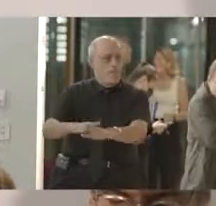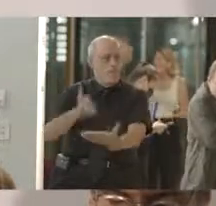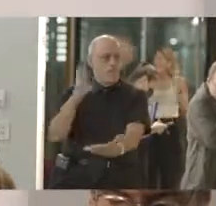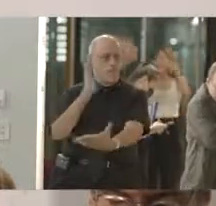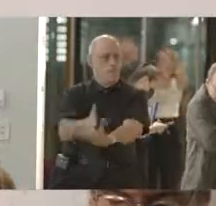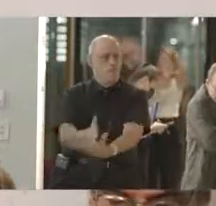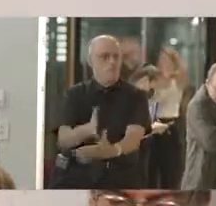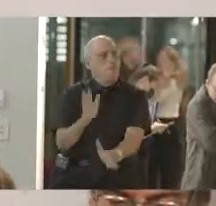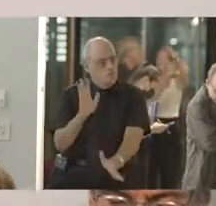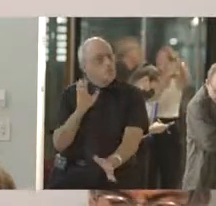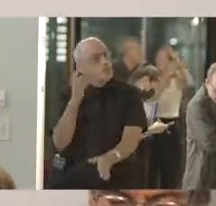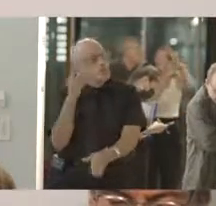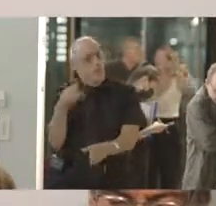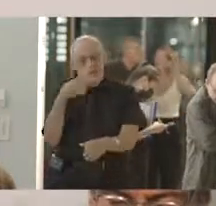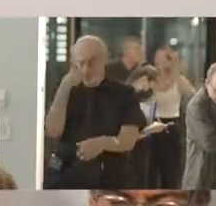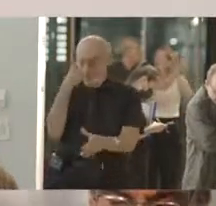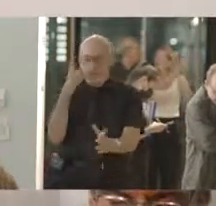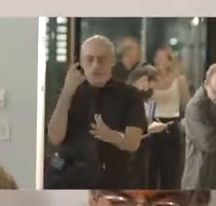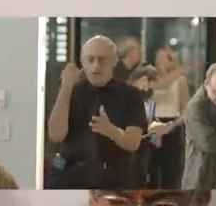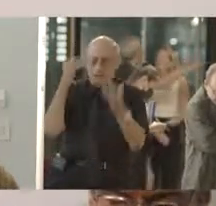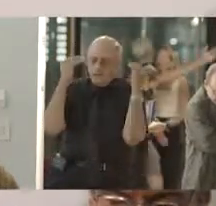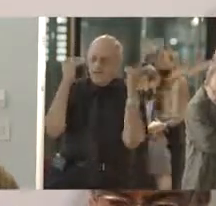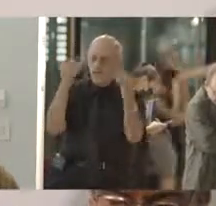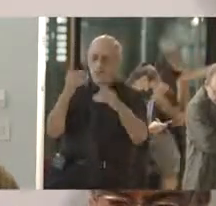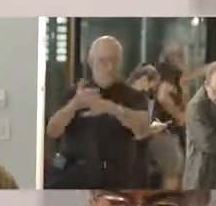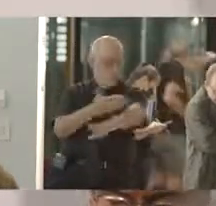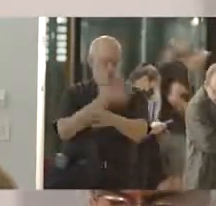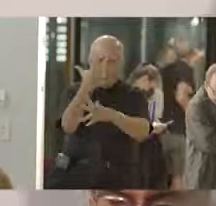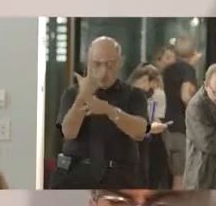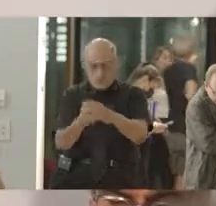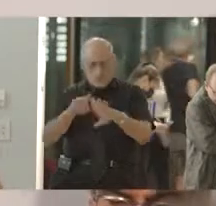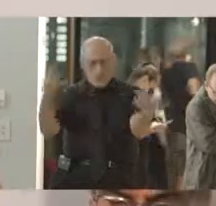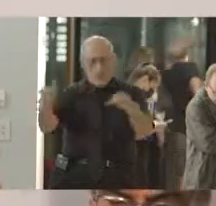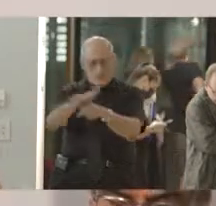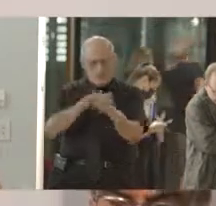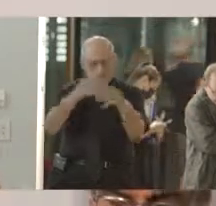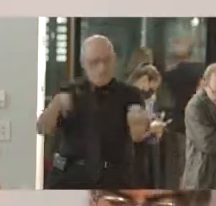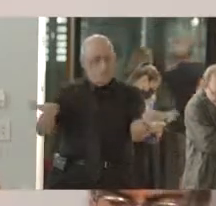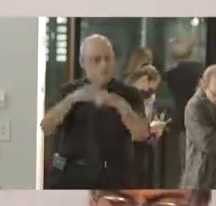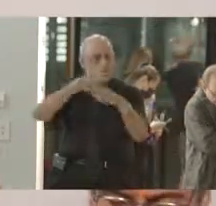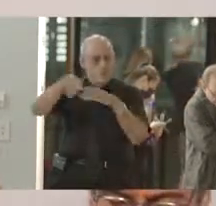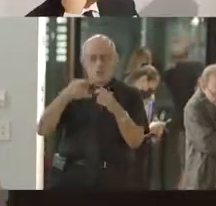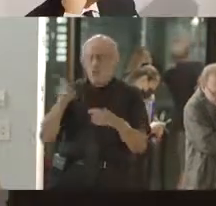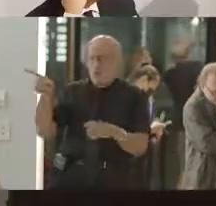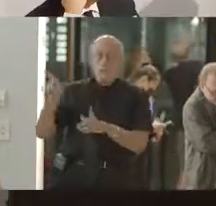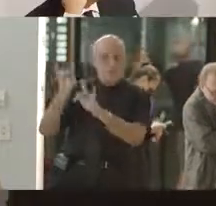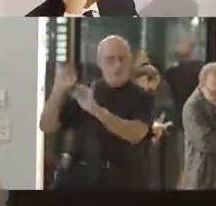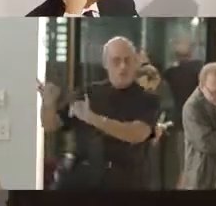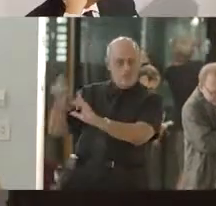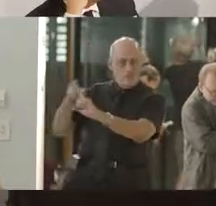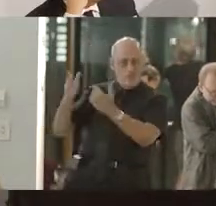minimal cost. But we just think that moving forward, improving the drainage of those open areas would be important for the project. So staying with